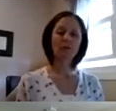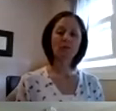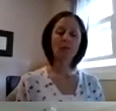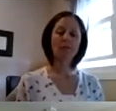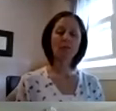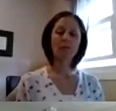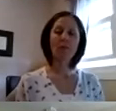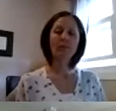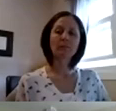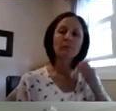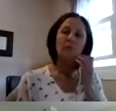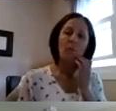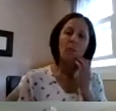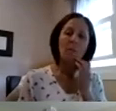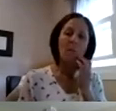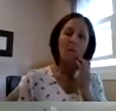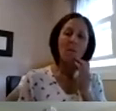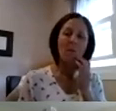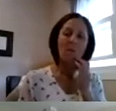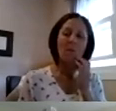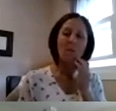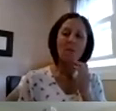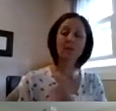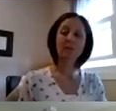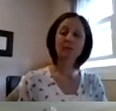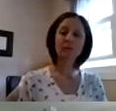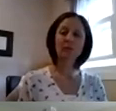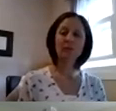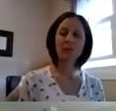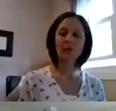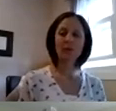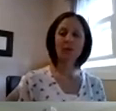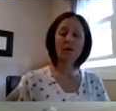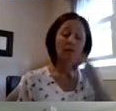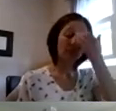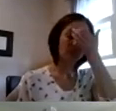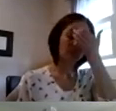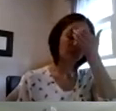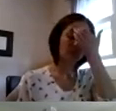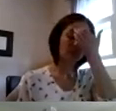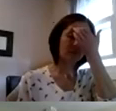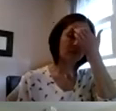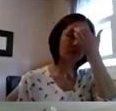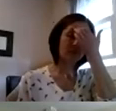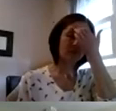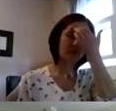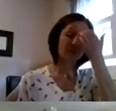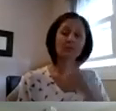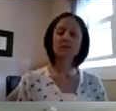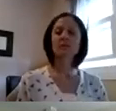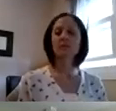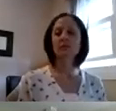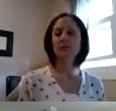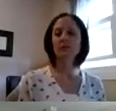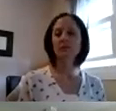Great. And then one other budget clarification for the operational grants is for the projected costs of